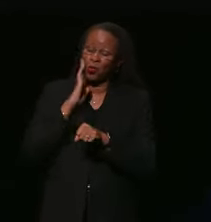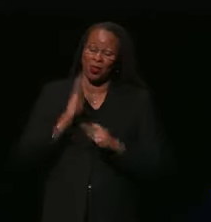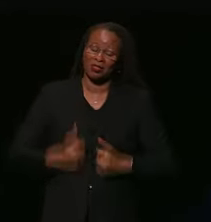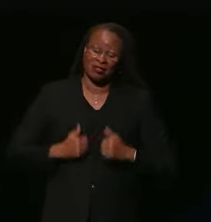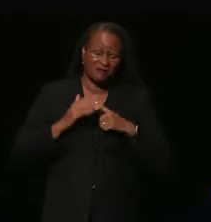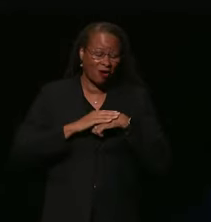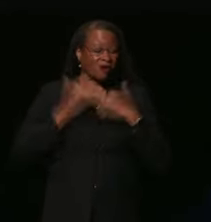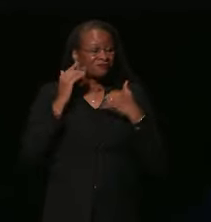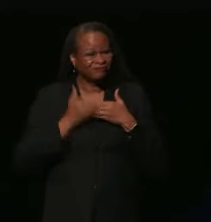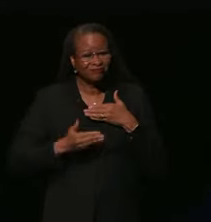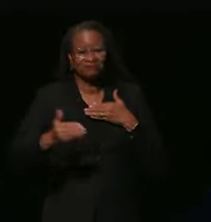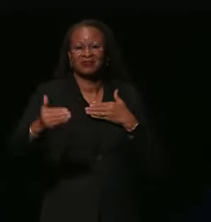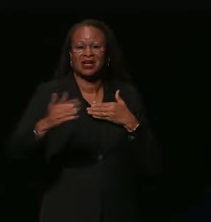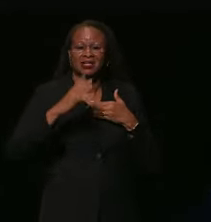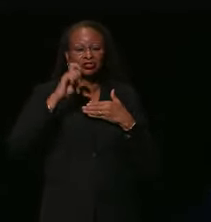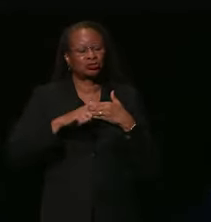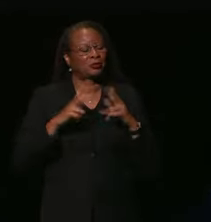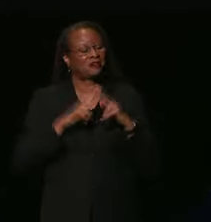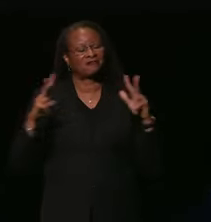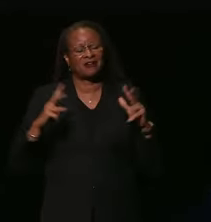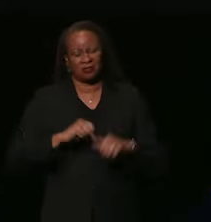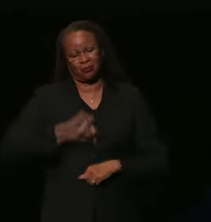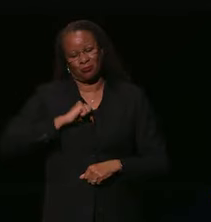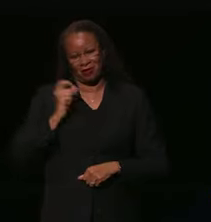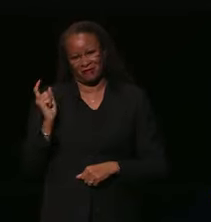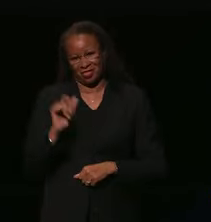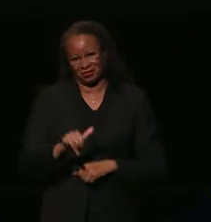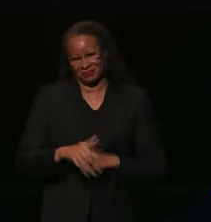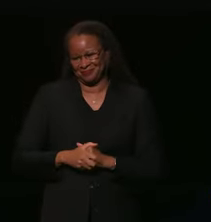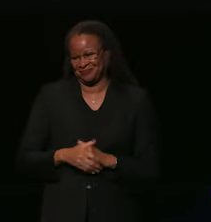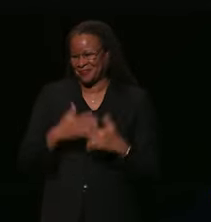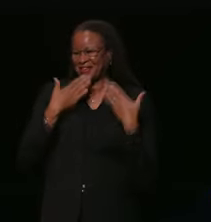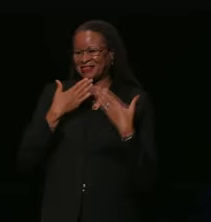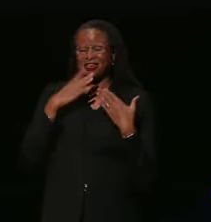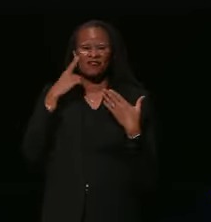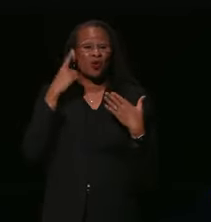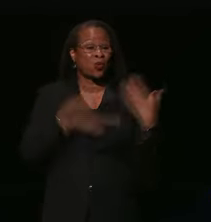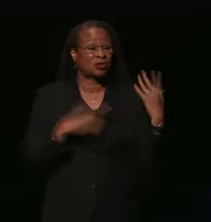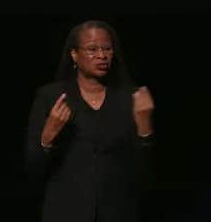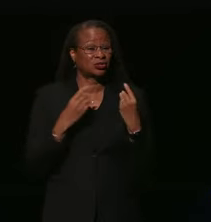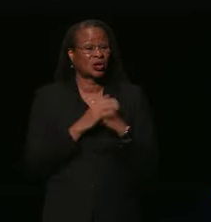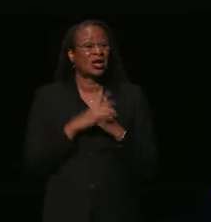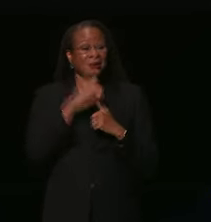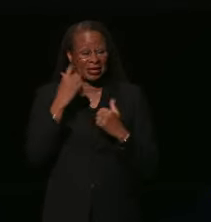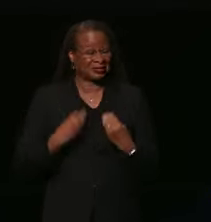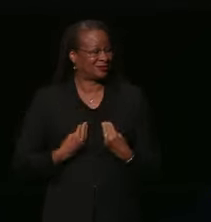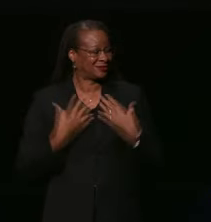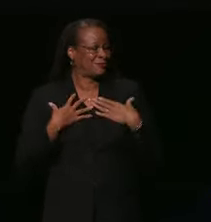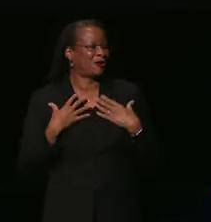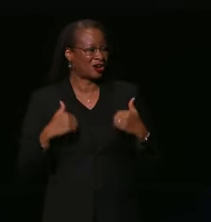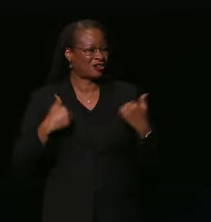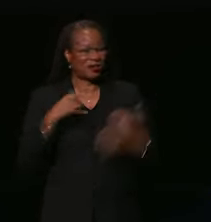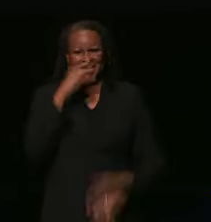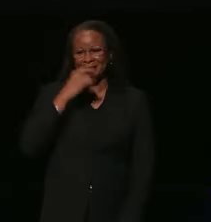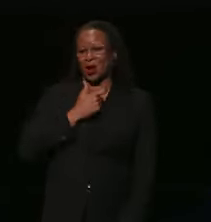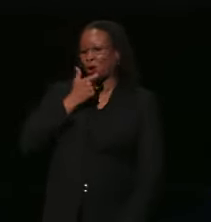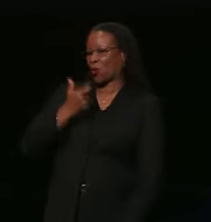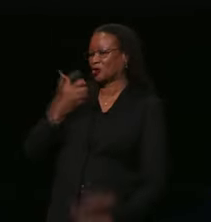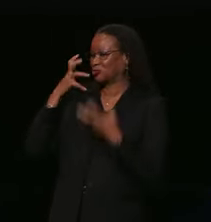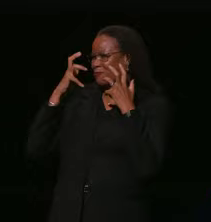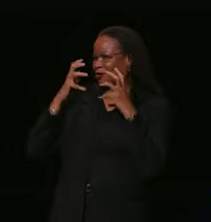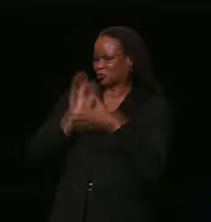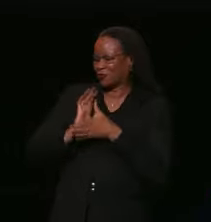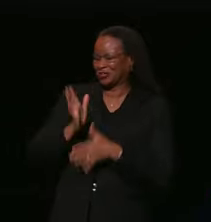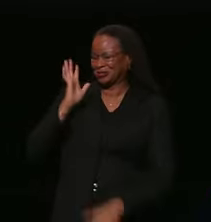for generations, and you should be so incredibly proud of that. Thank you for what you do, because it certainly inspired a young kid watching monster